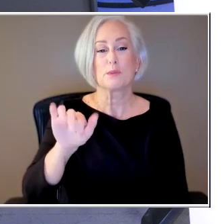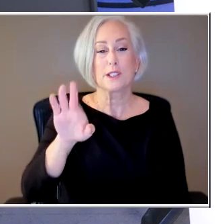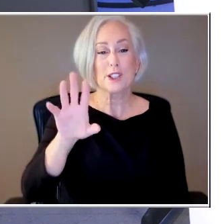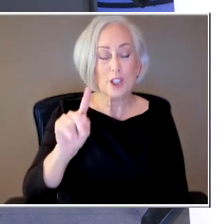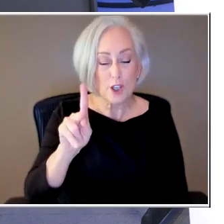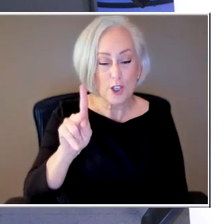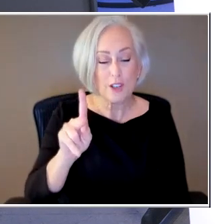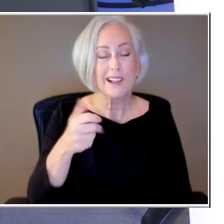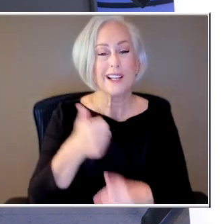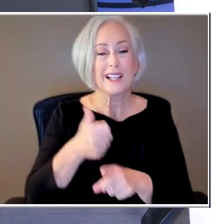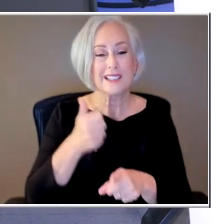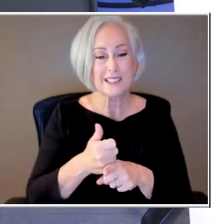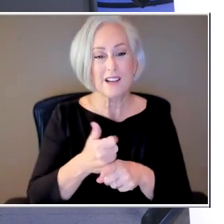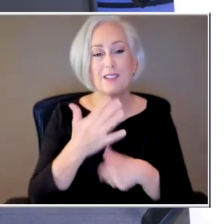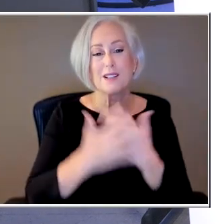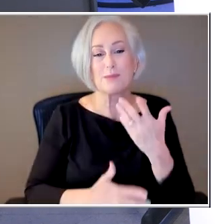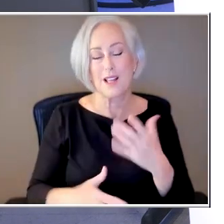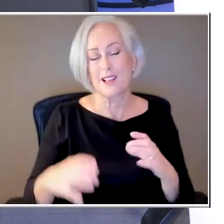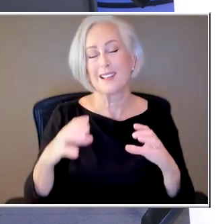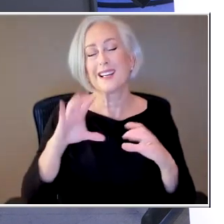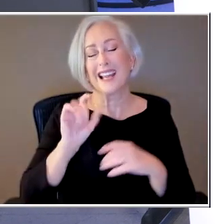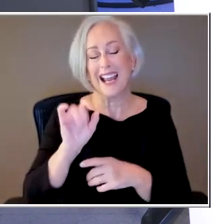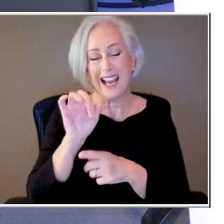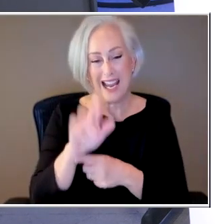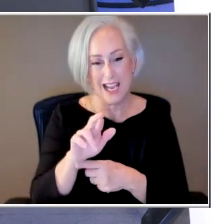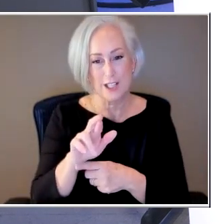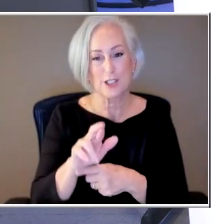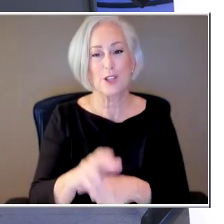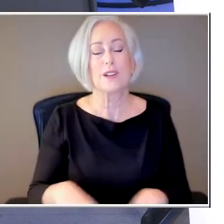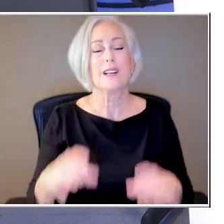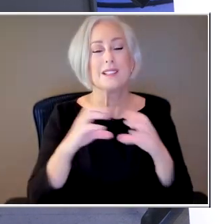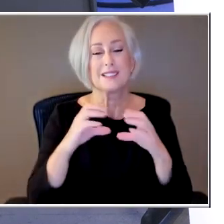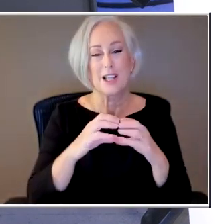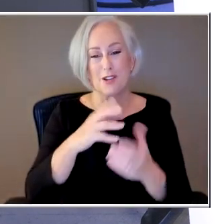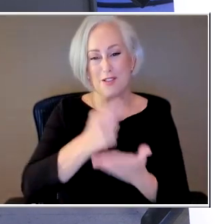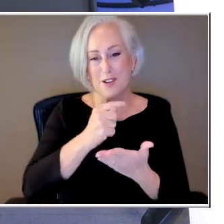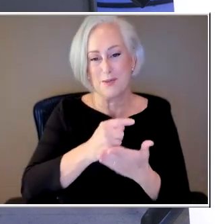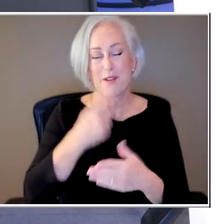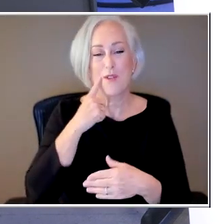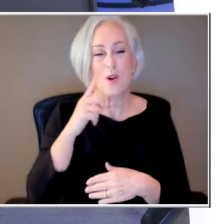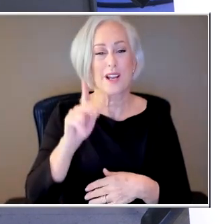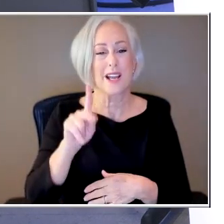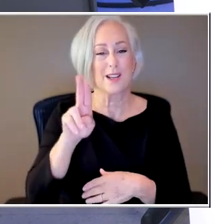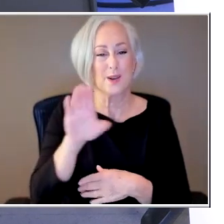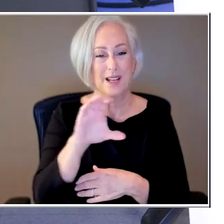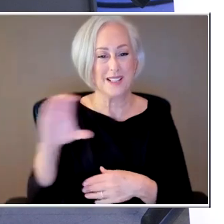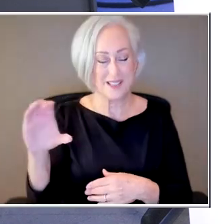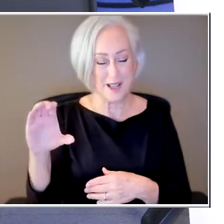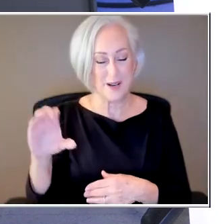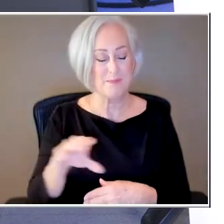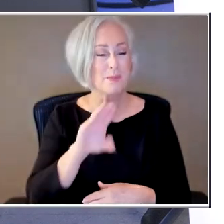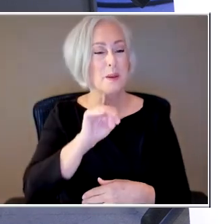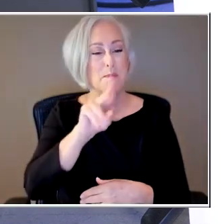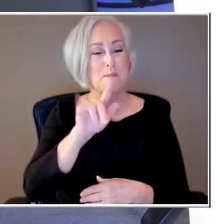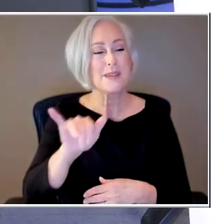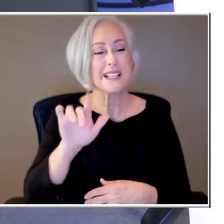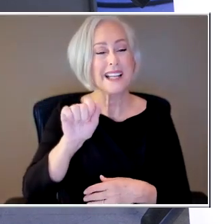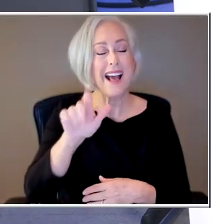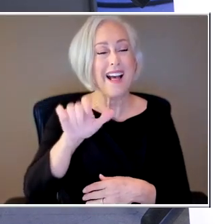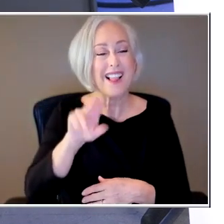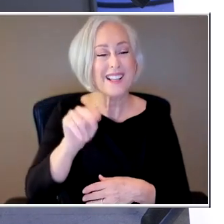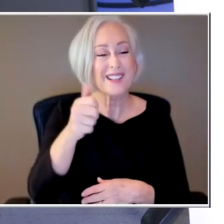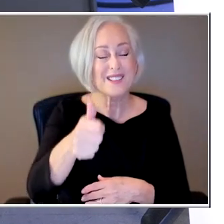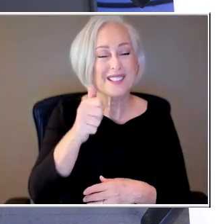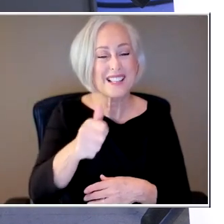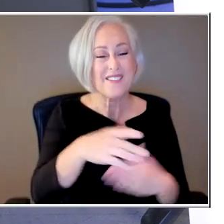Hematologic Malignancies and Cellular Therapeutics for the University of Kansas Cancer Center. Mindy Allen, across from me, is Lead Blood and